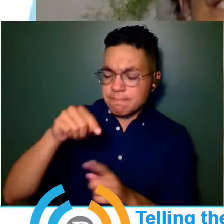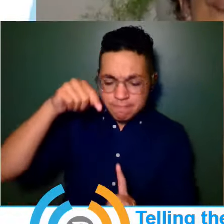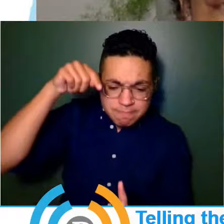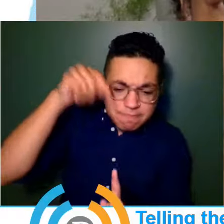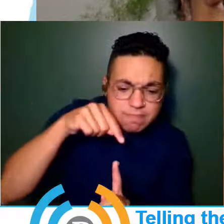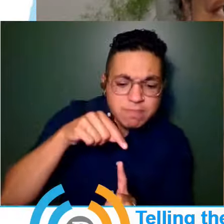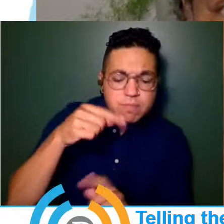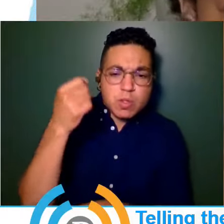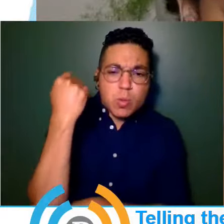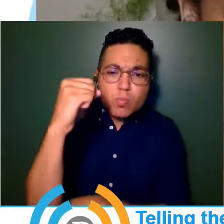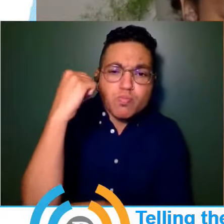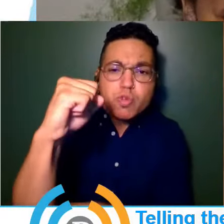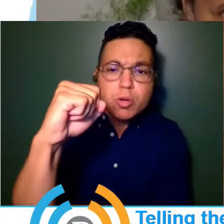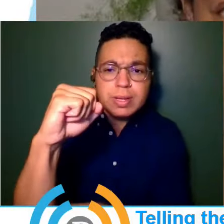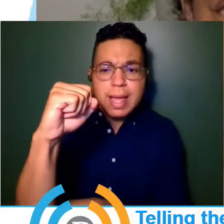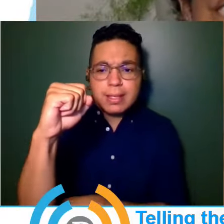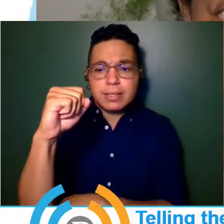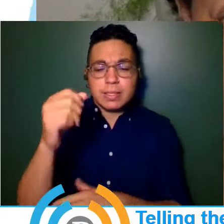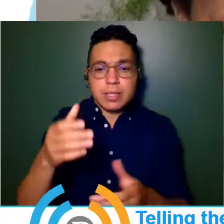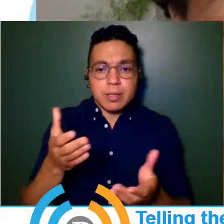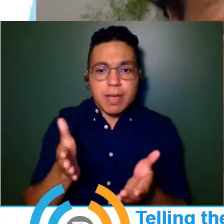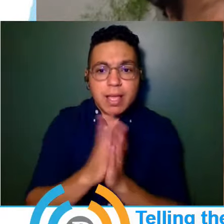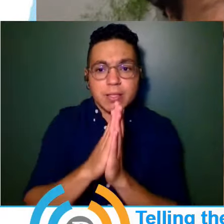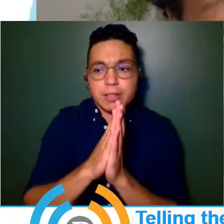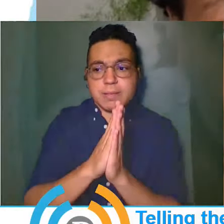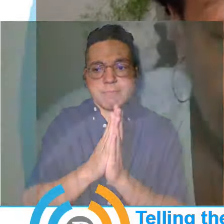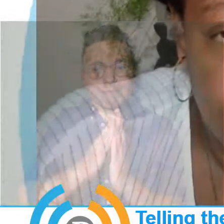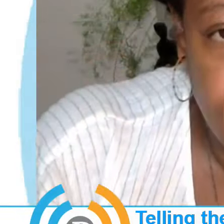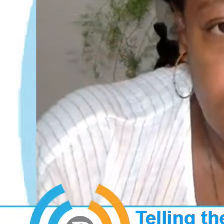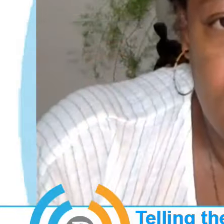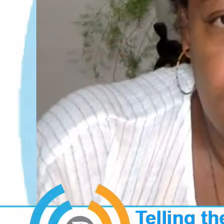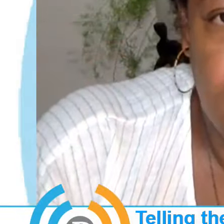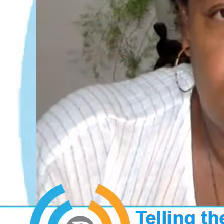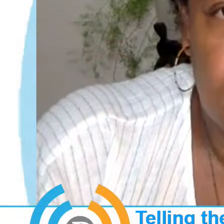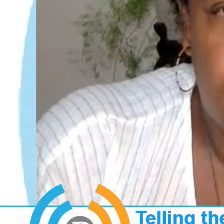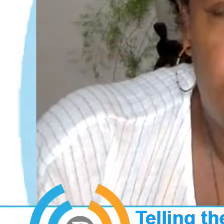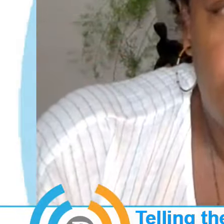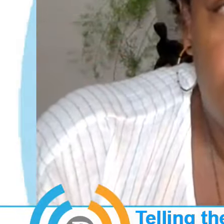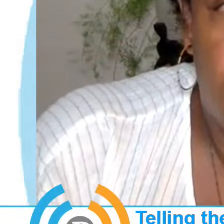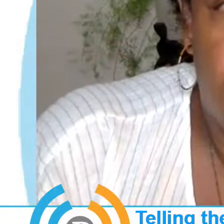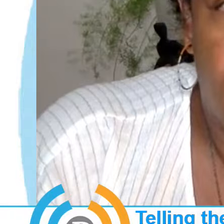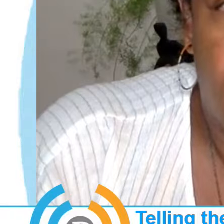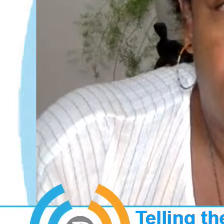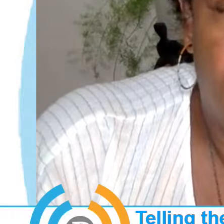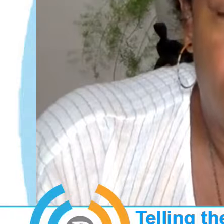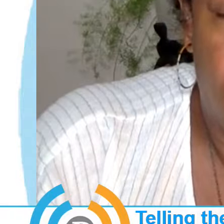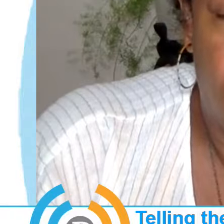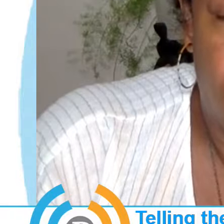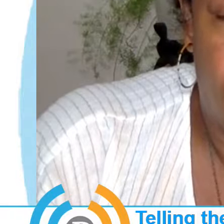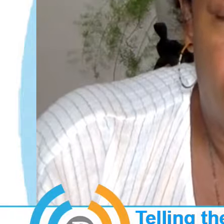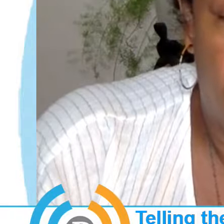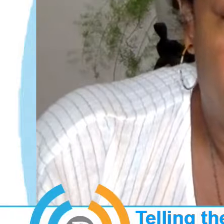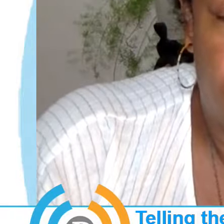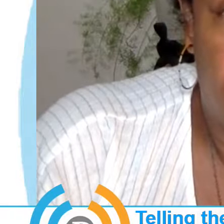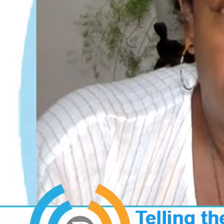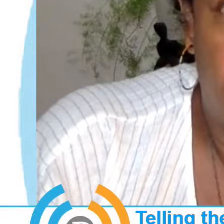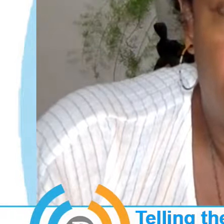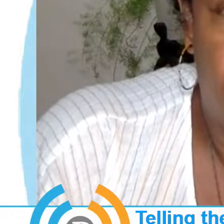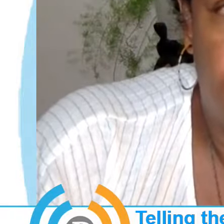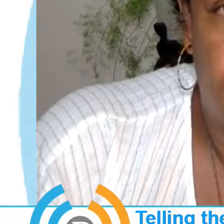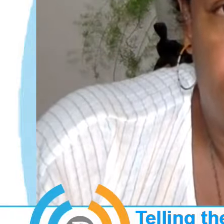out excessive force that's been used by law enforcement against Black people. And it's